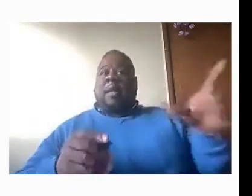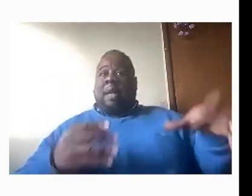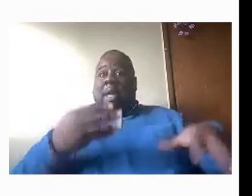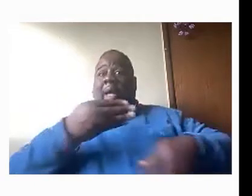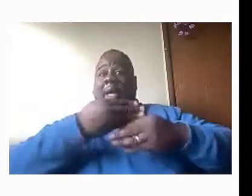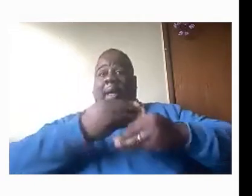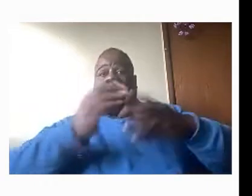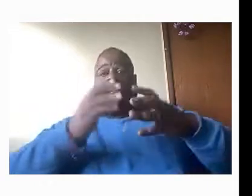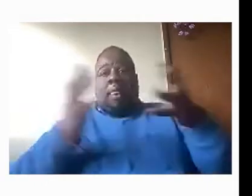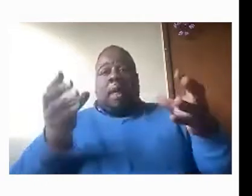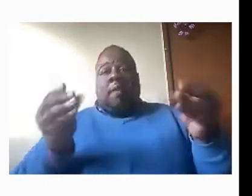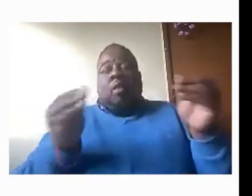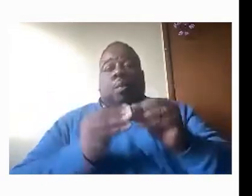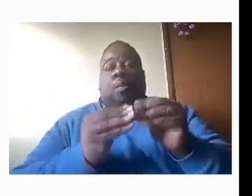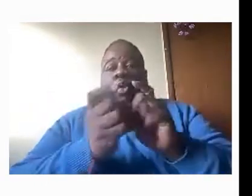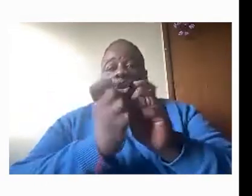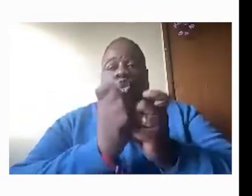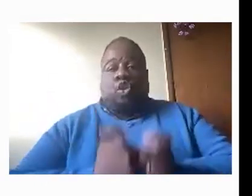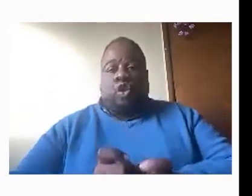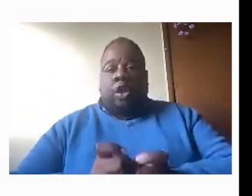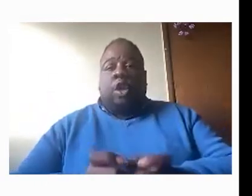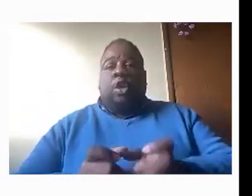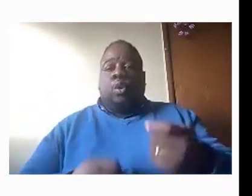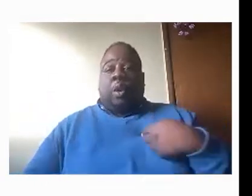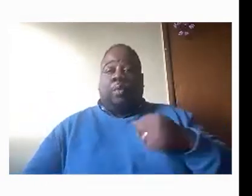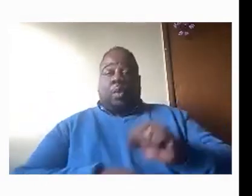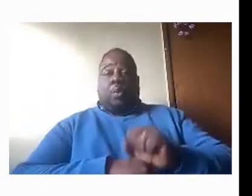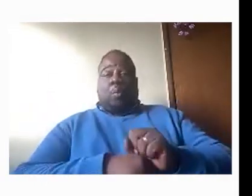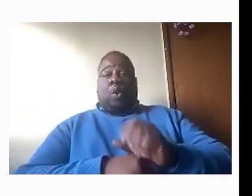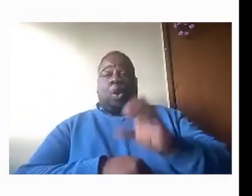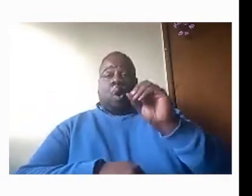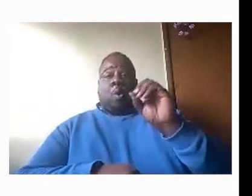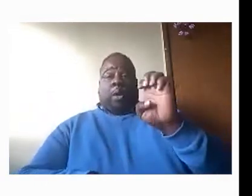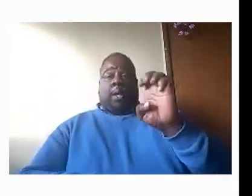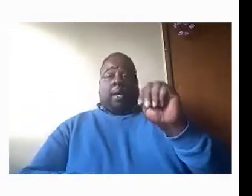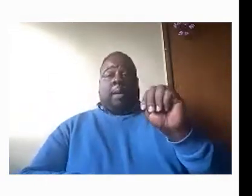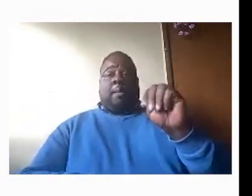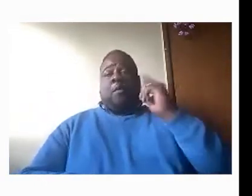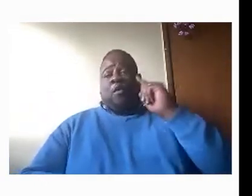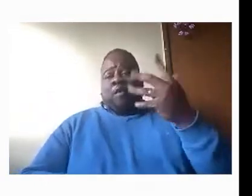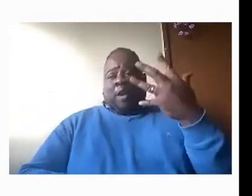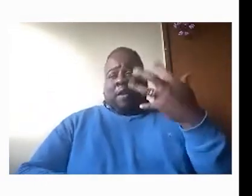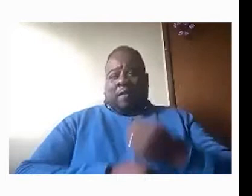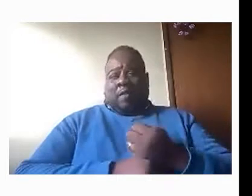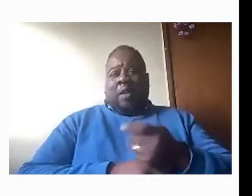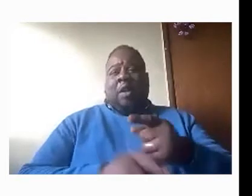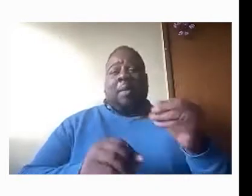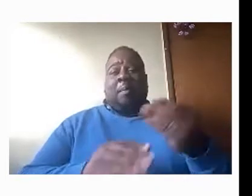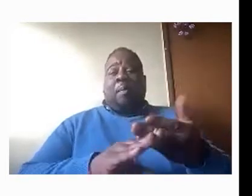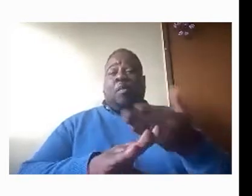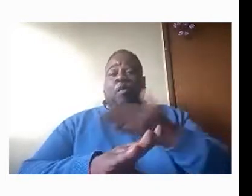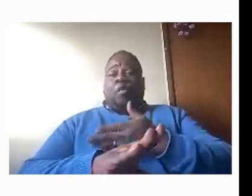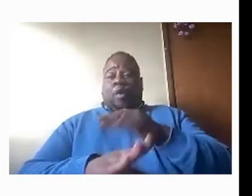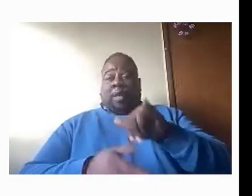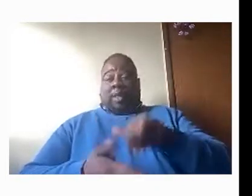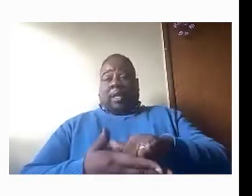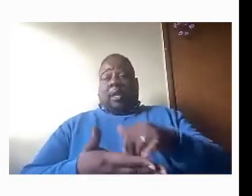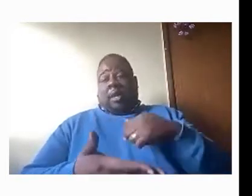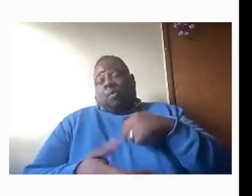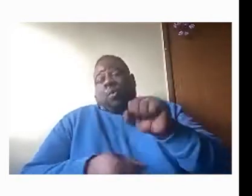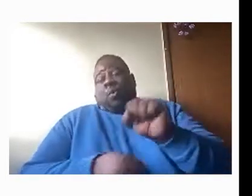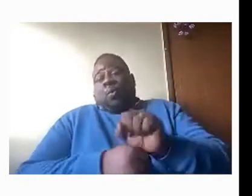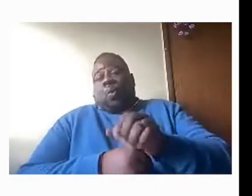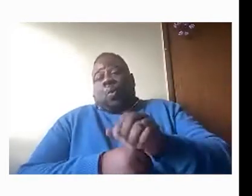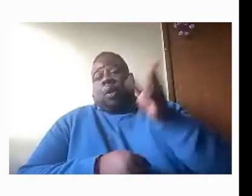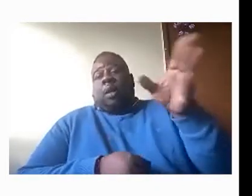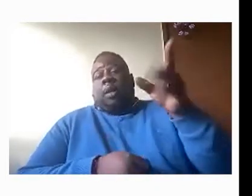Office for Emergency Management for about 5 years. And prior to that, I worked at the Mayor's Office for People with Disabilities. So that's